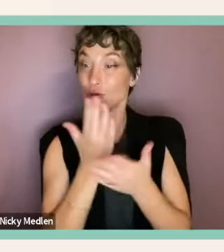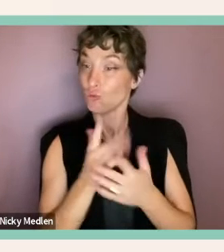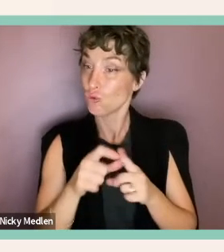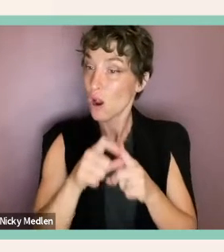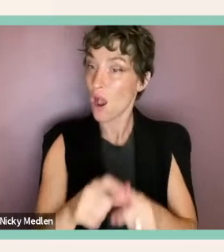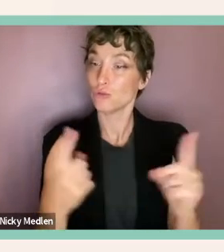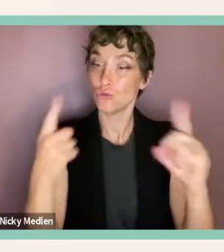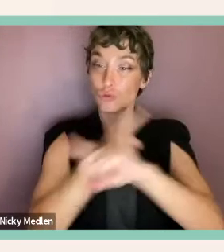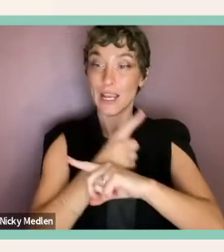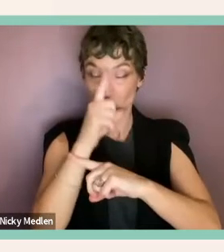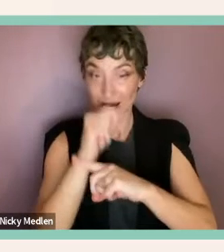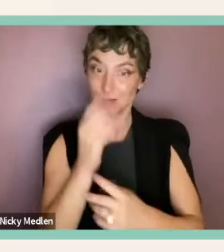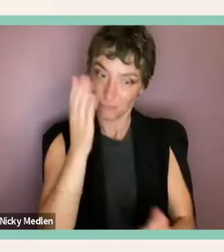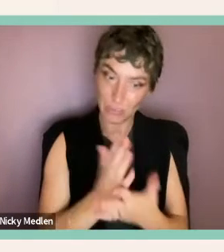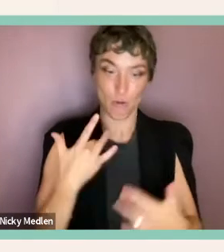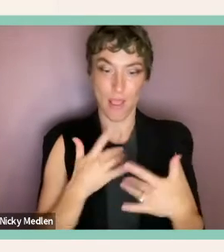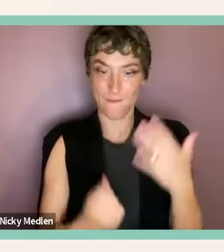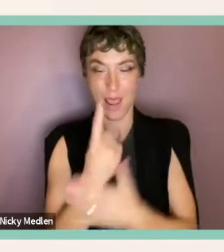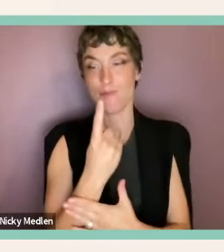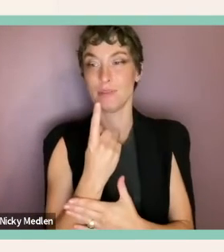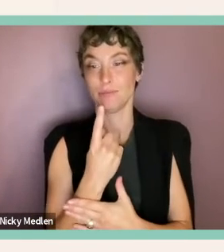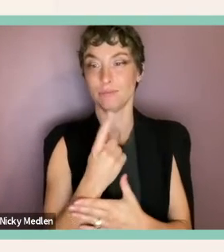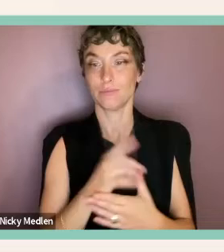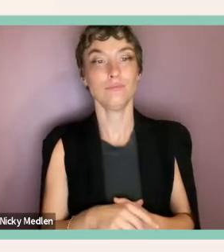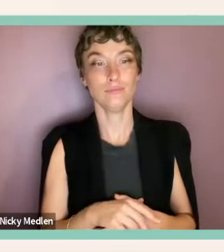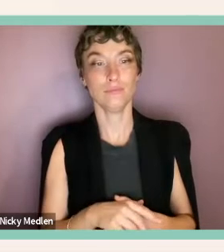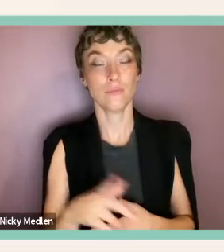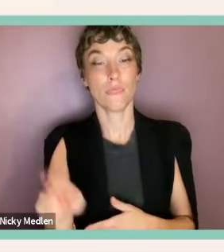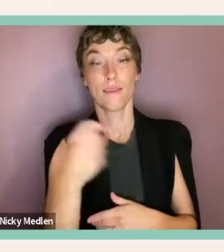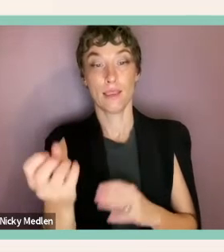those changes to take place. Thanks. Next one.